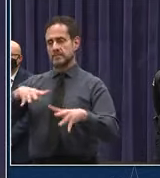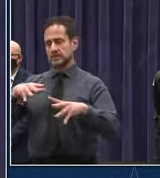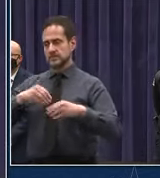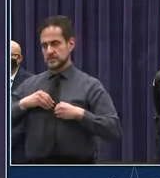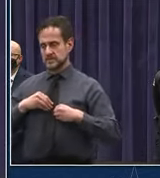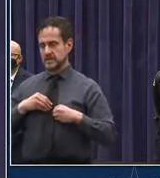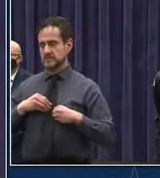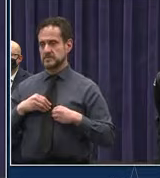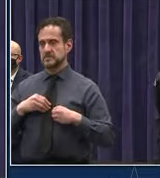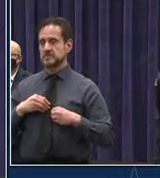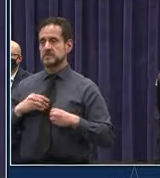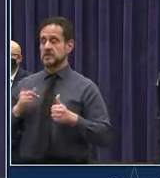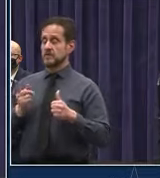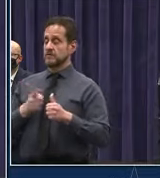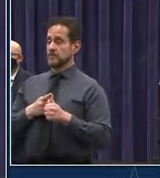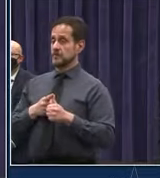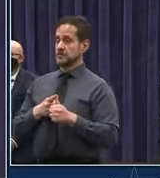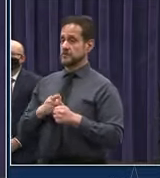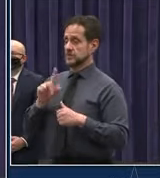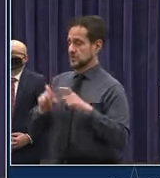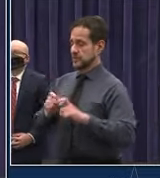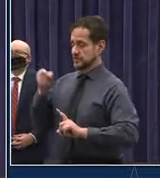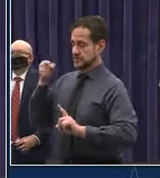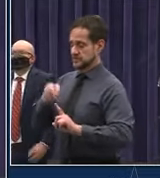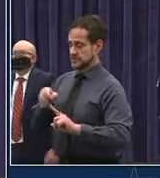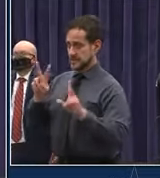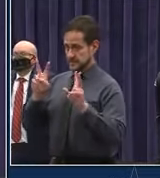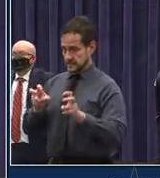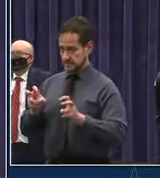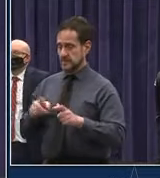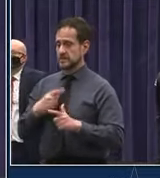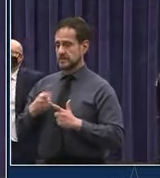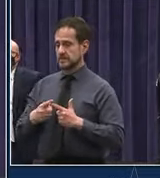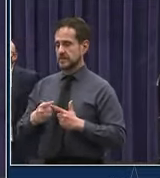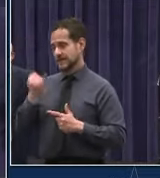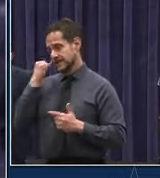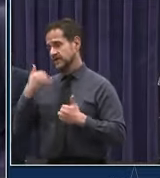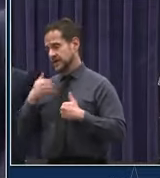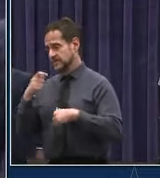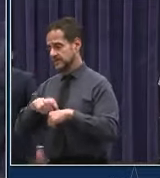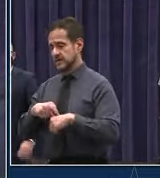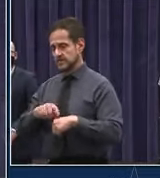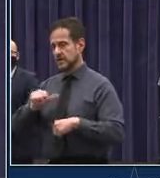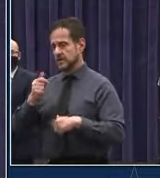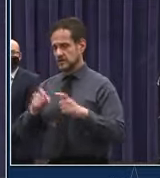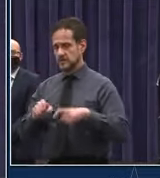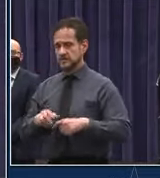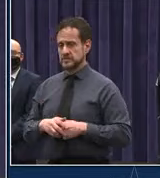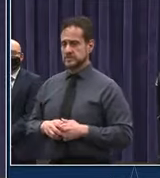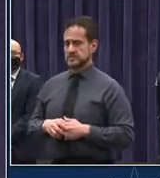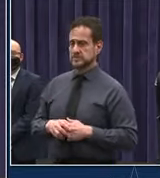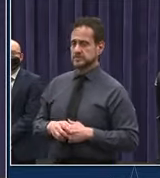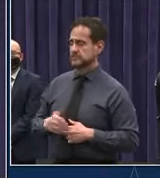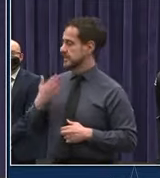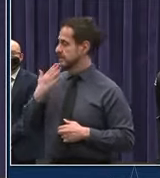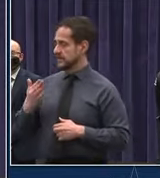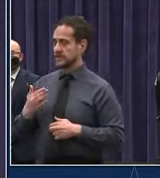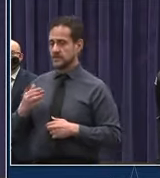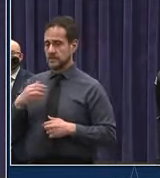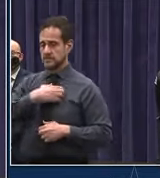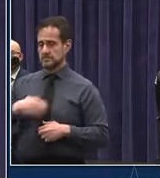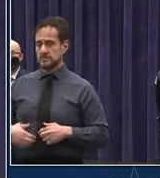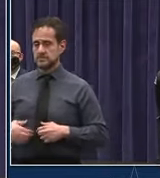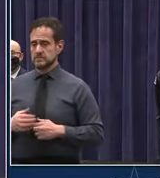to the aid of this family and this community in time of need. I want to thank the others who rallied to support this